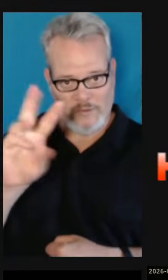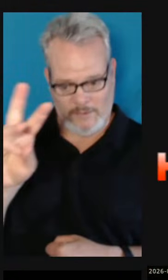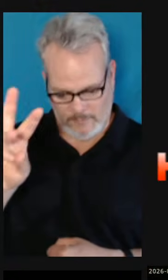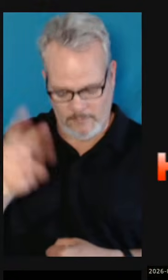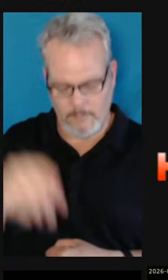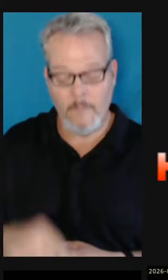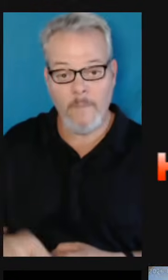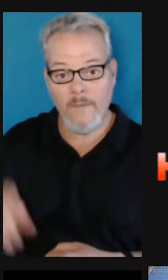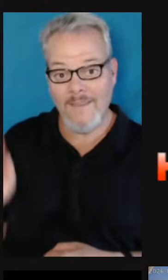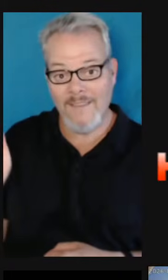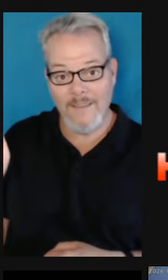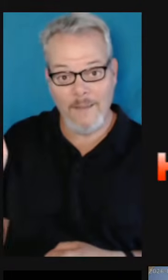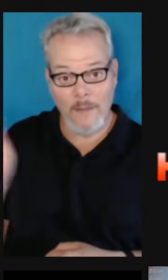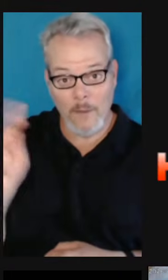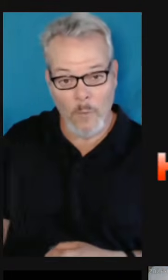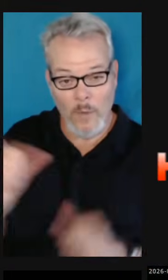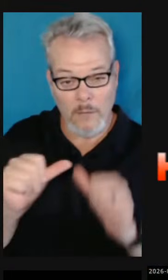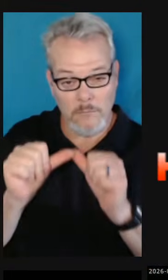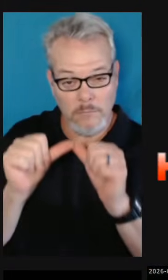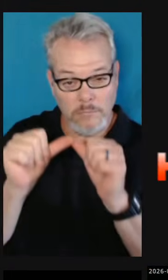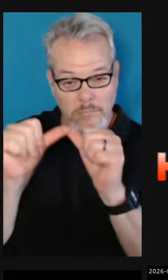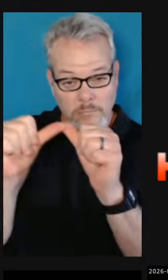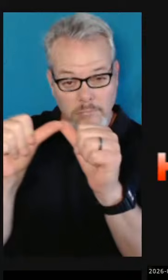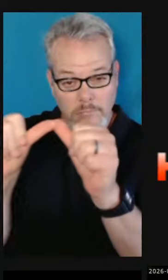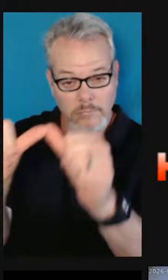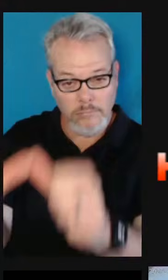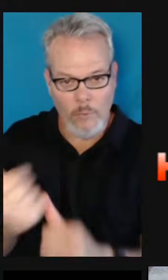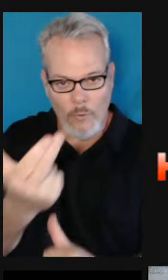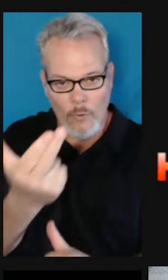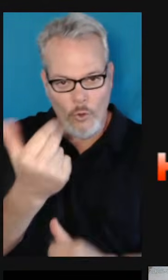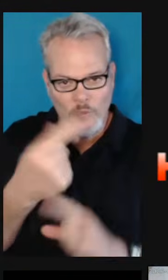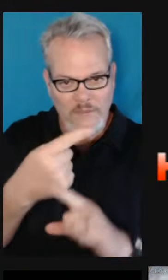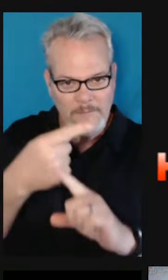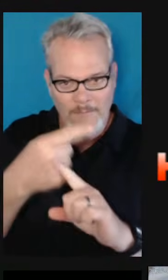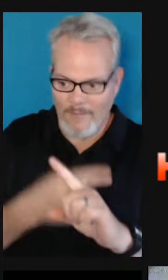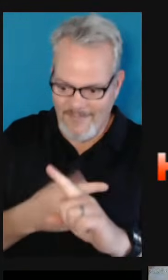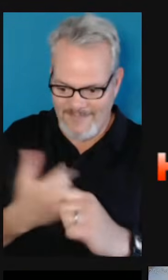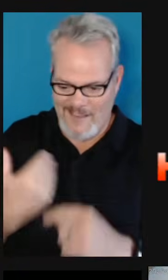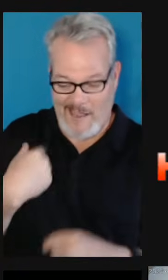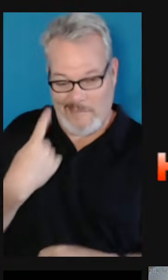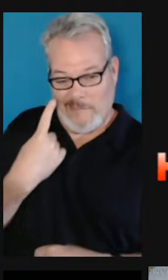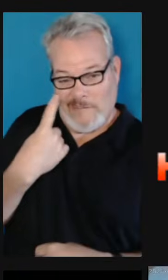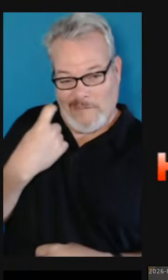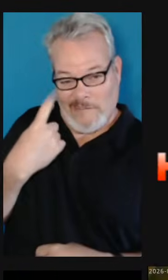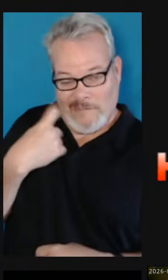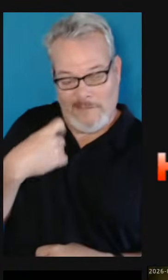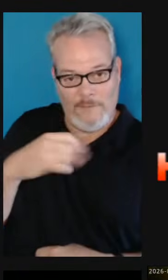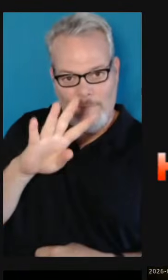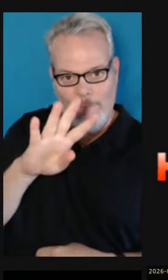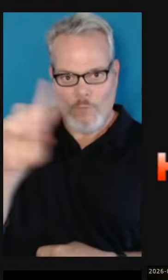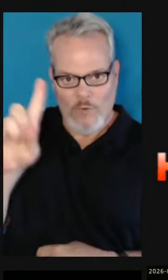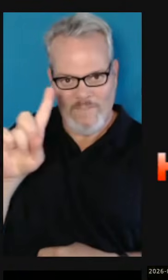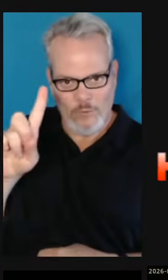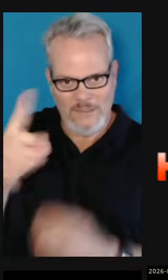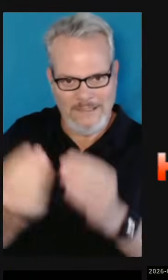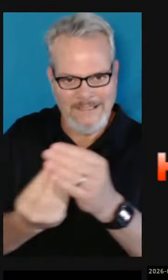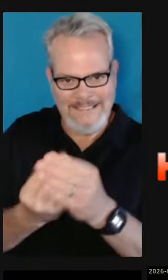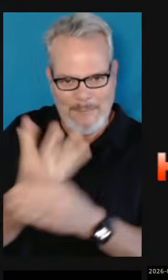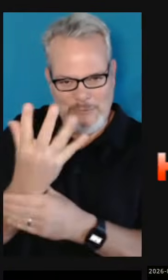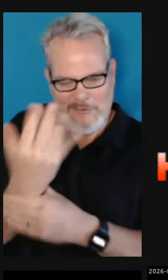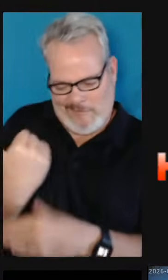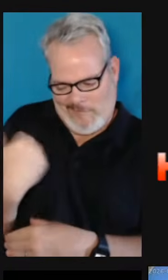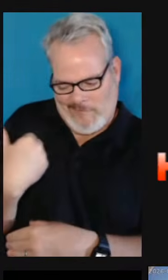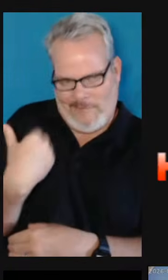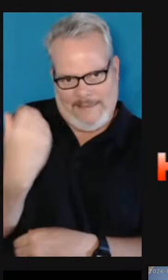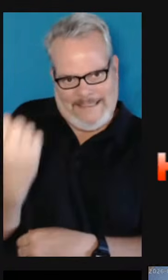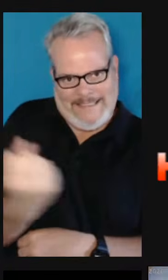Kīlauea's 13-month summit eruption produced its 41st episode this past Saturday, January 24th. It's most